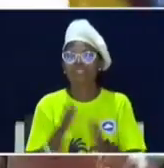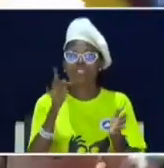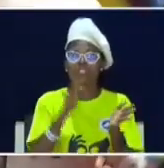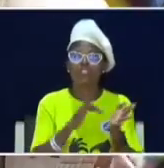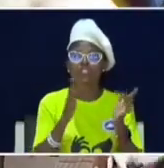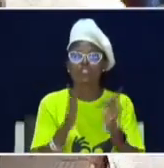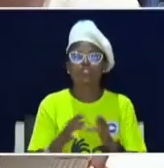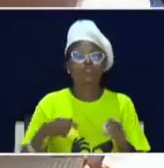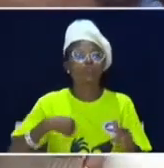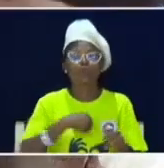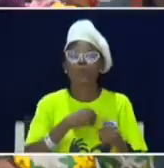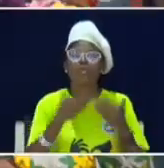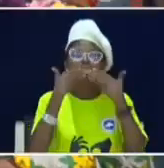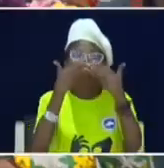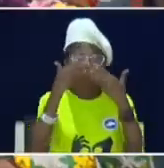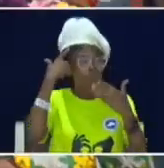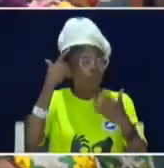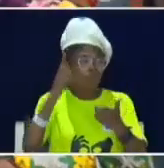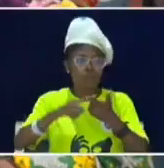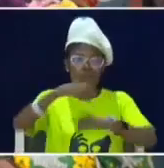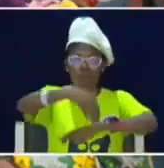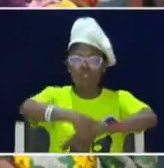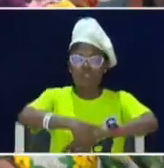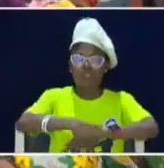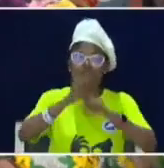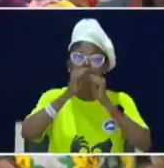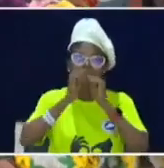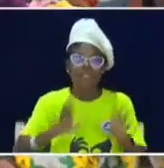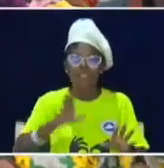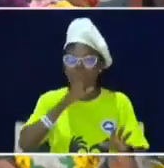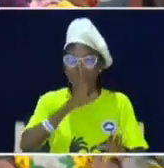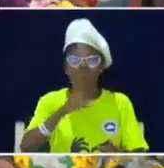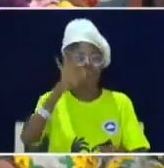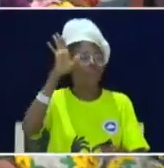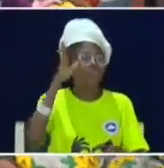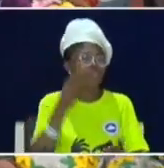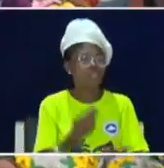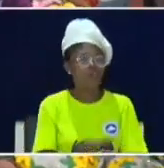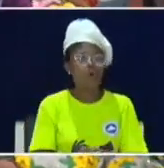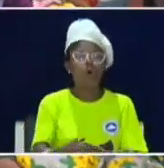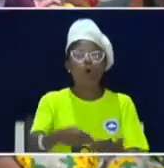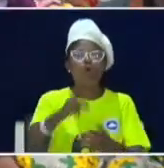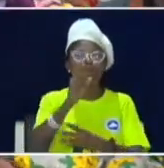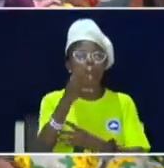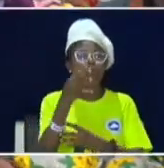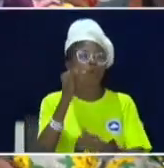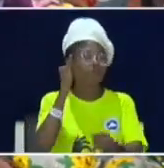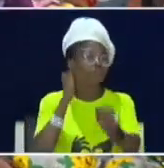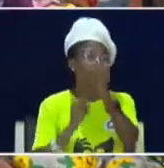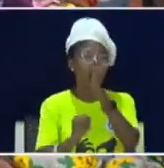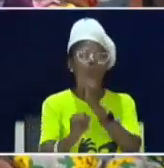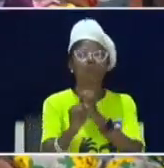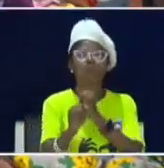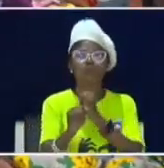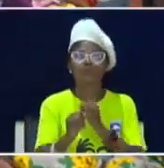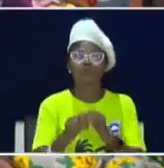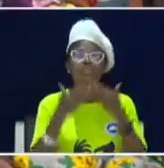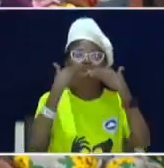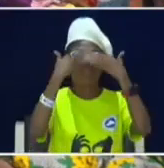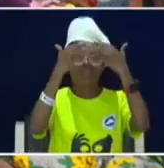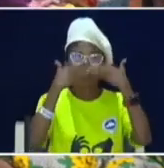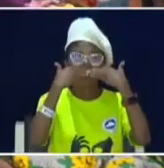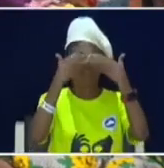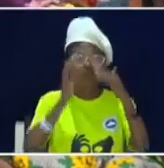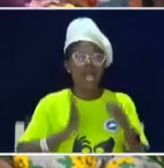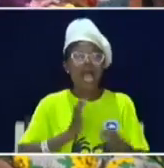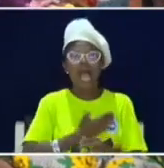Jesus, we thank you for tonight. Blessed be the Holy One of Israel. Thank you,